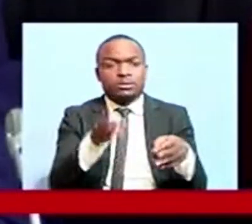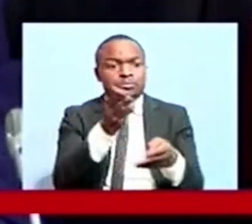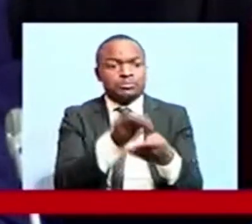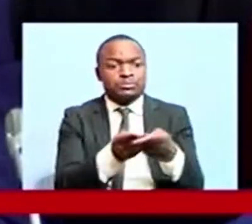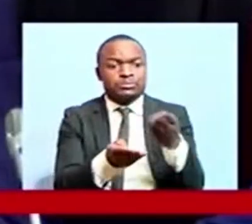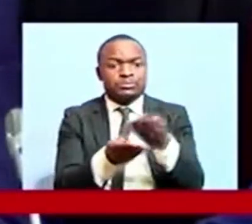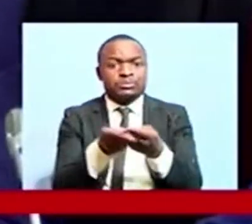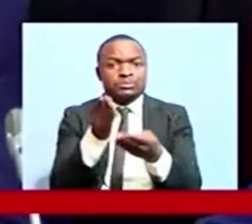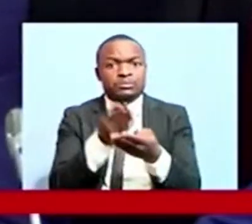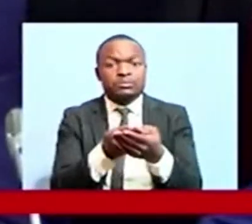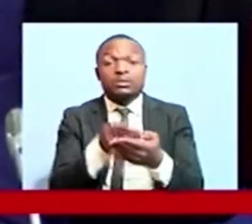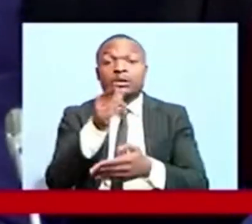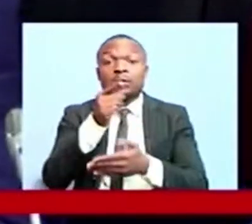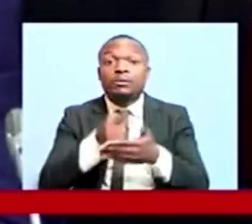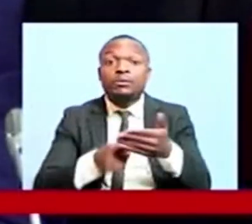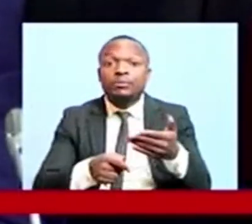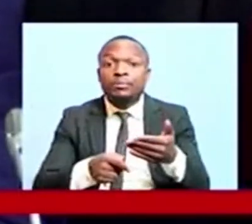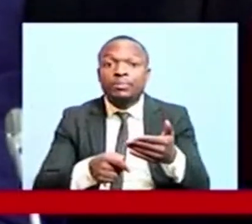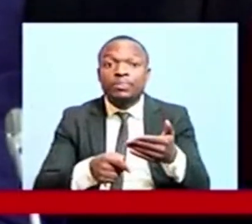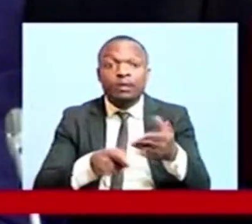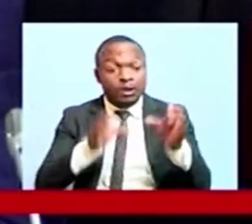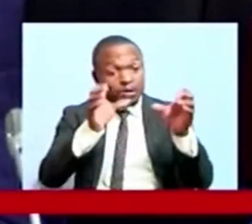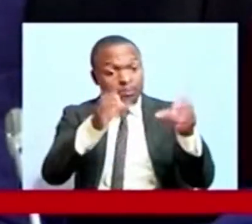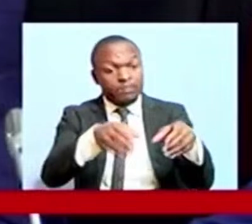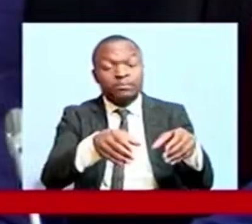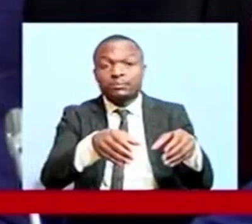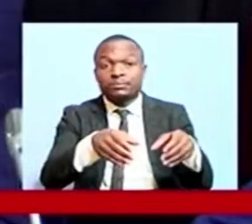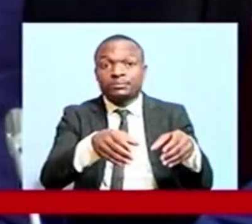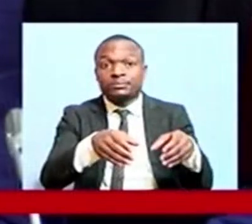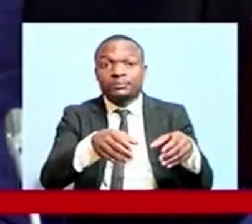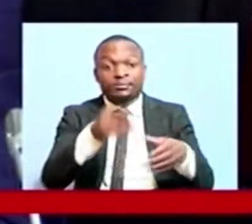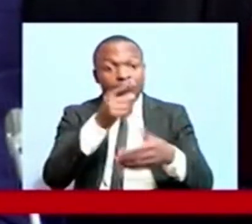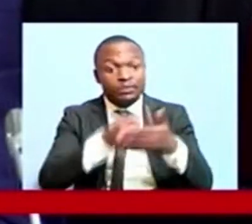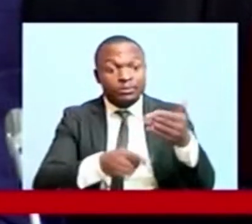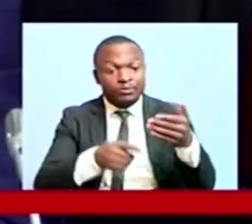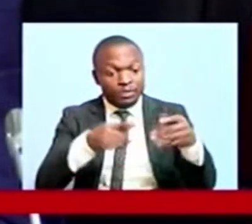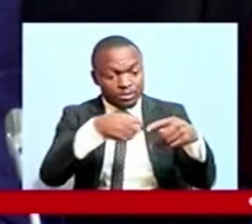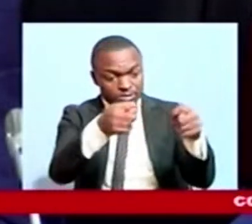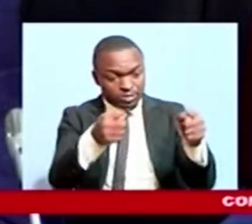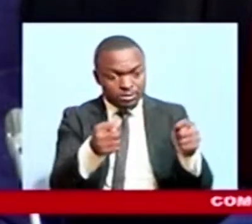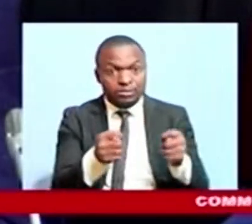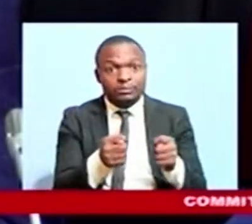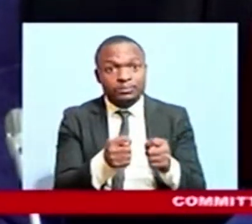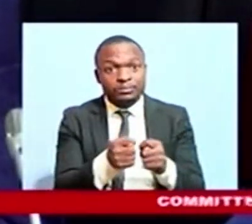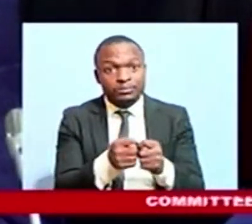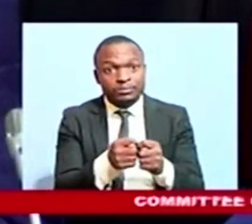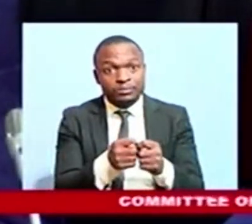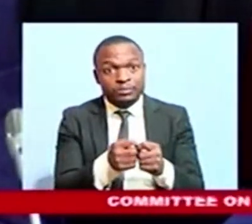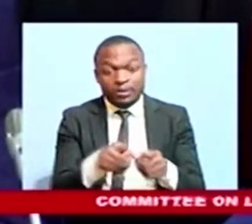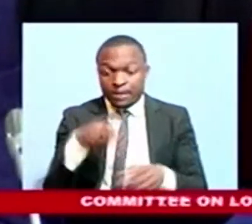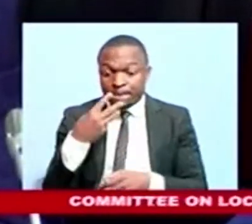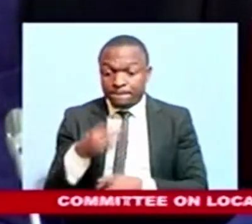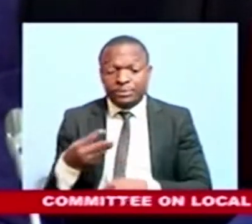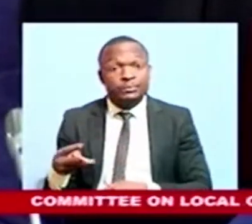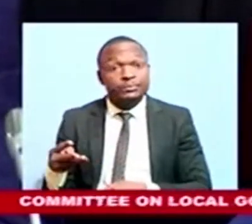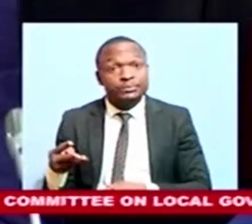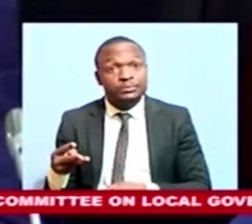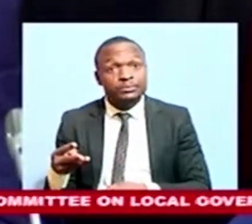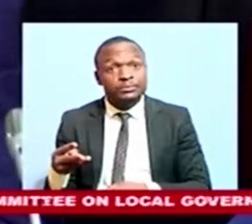contributed. What kind of community, what kind of upfront materials